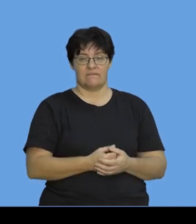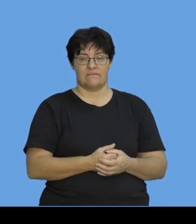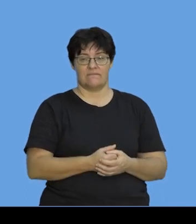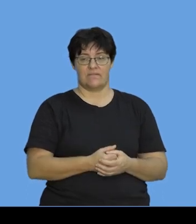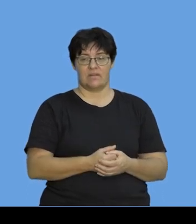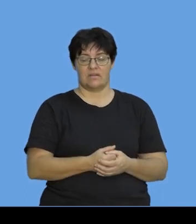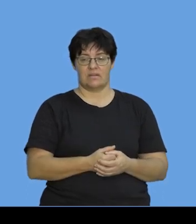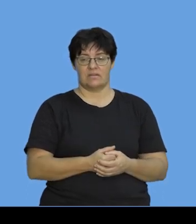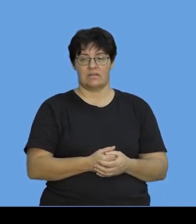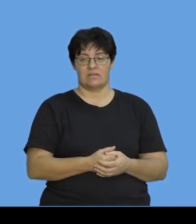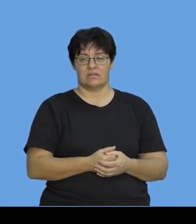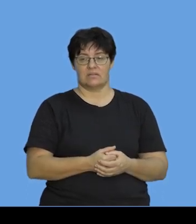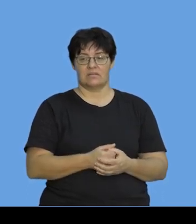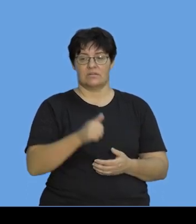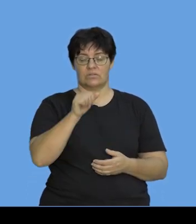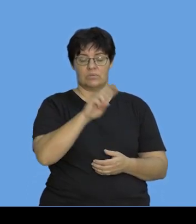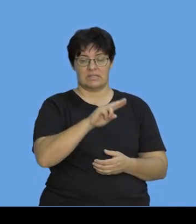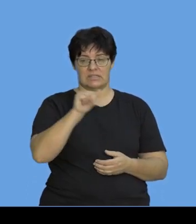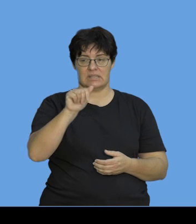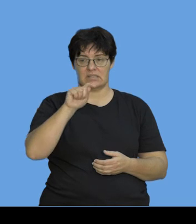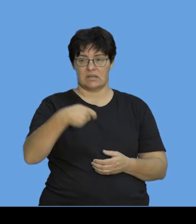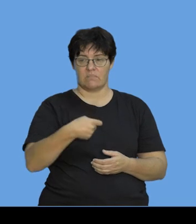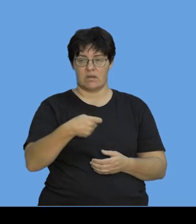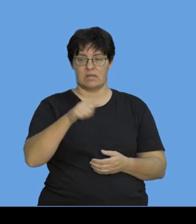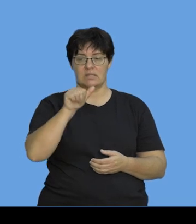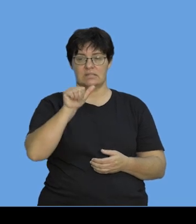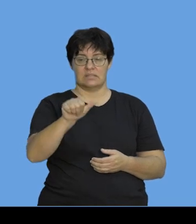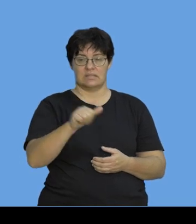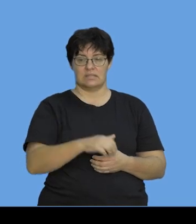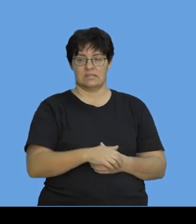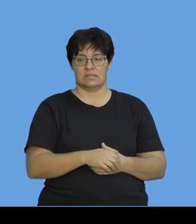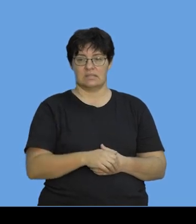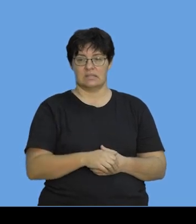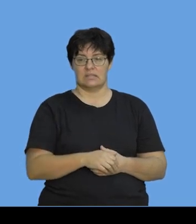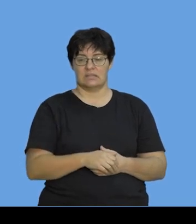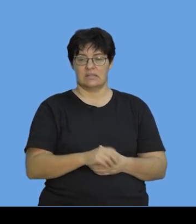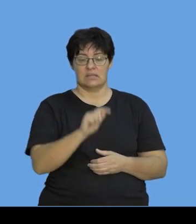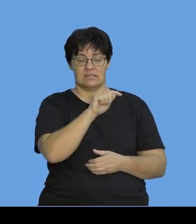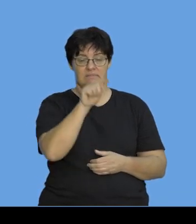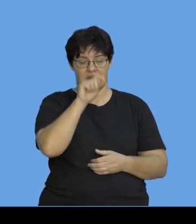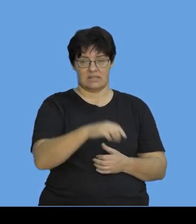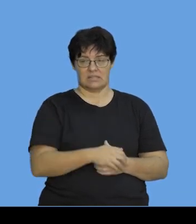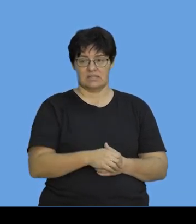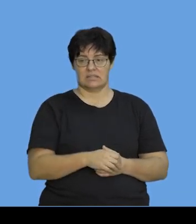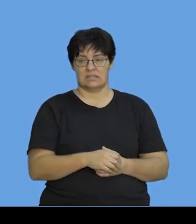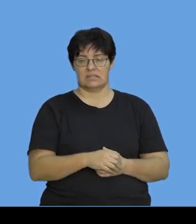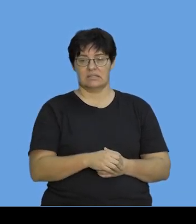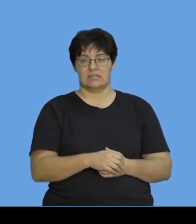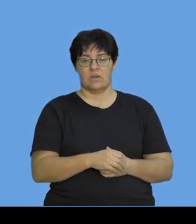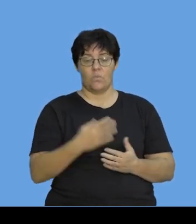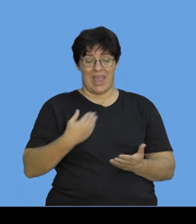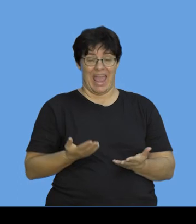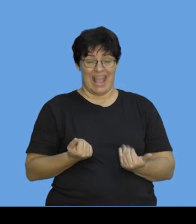the calculation in terms of 26,6, okay, divided by the theoretical yield, what we